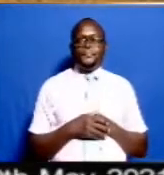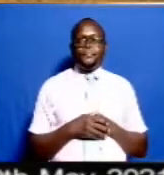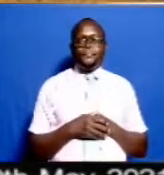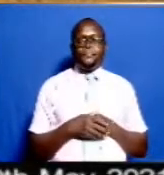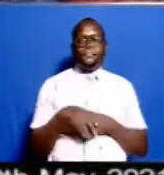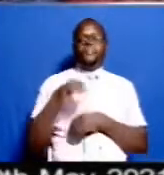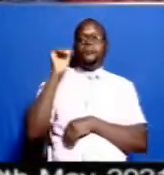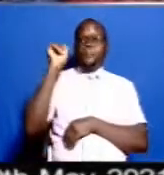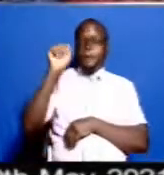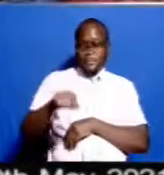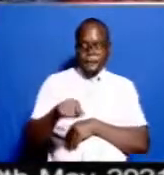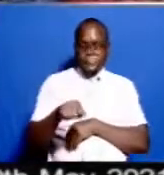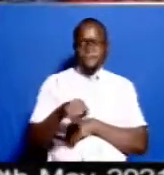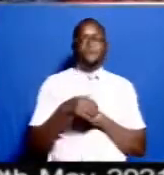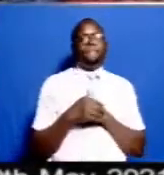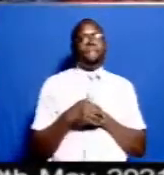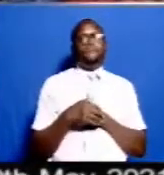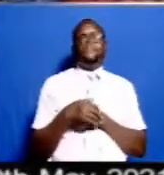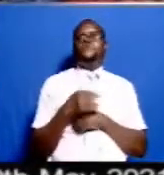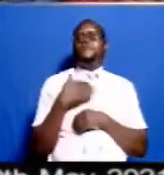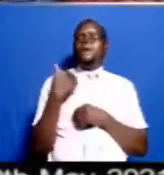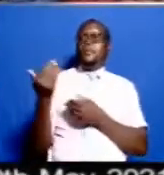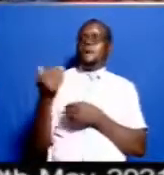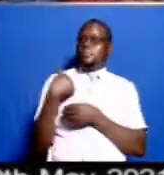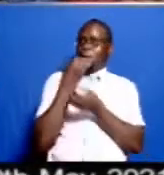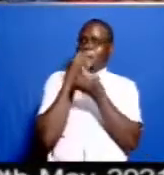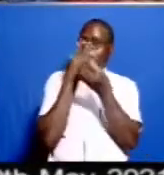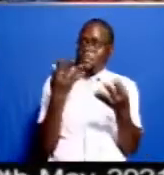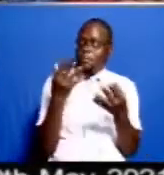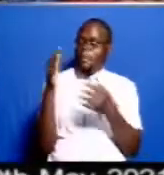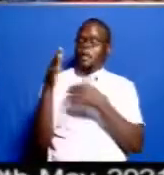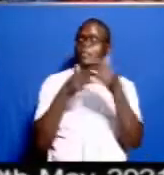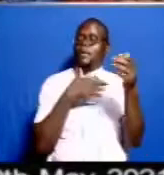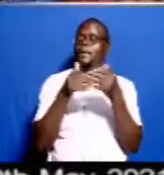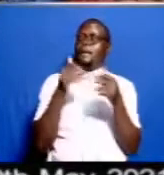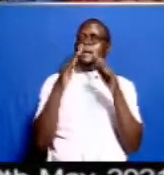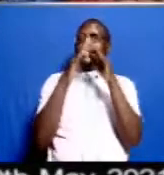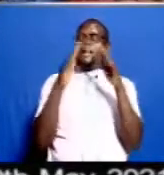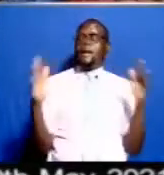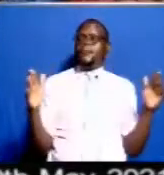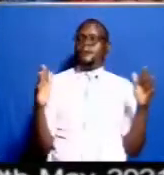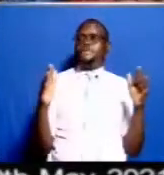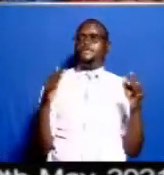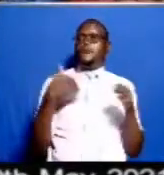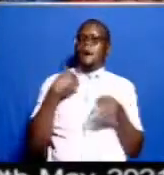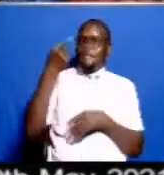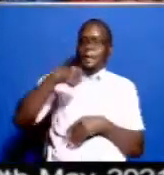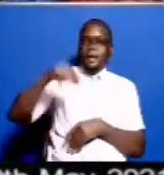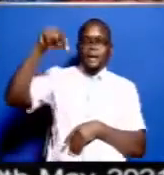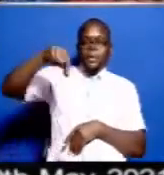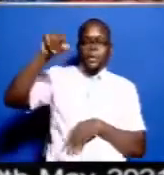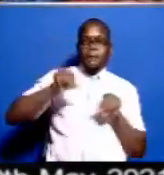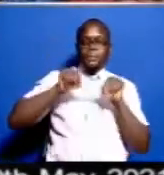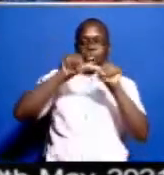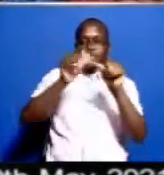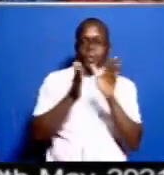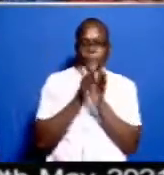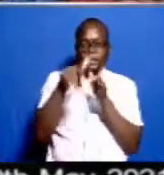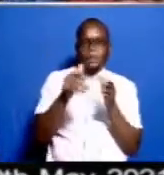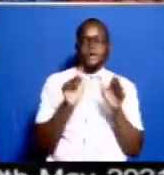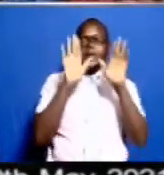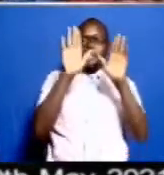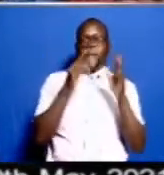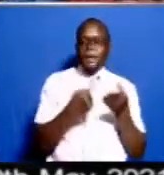Yeah, Madam Chair, I just wanted to bring to your attention whether this House has the quorum to continue this important